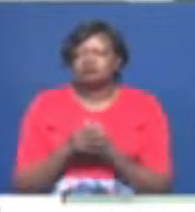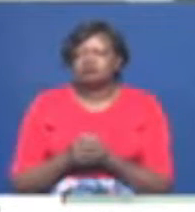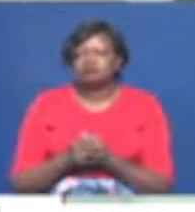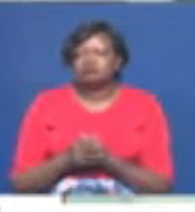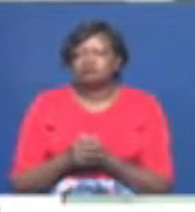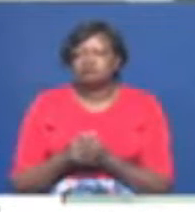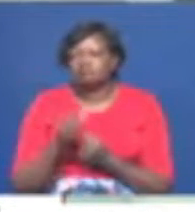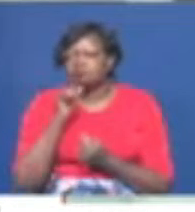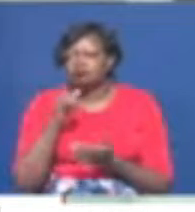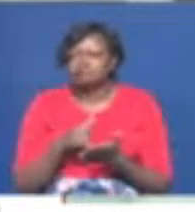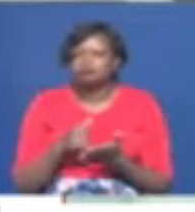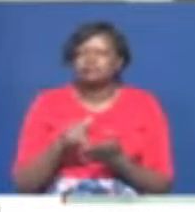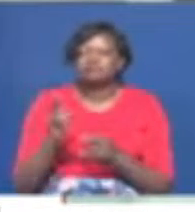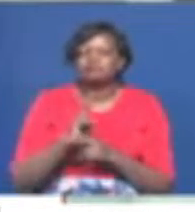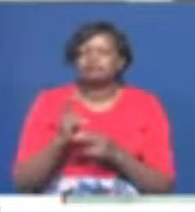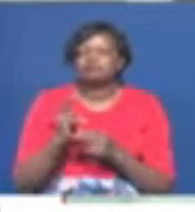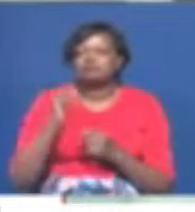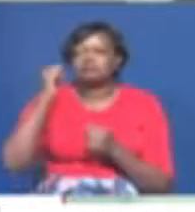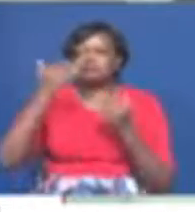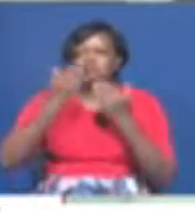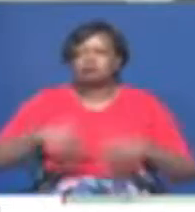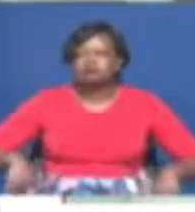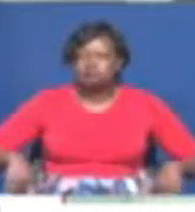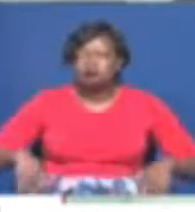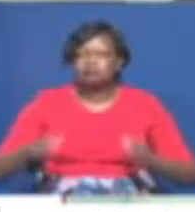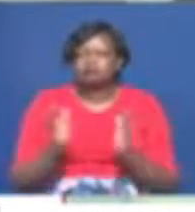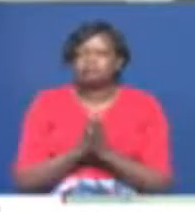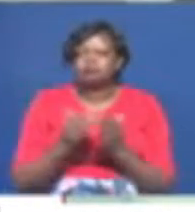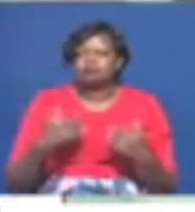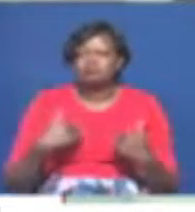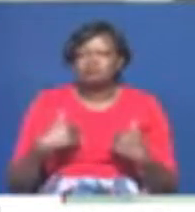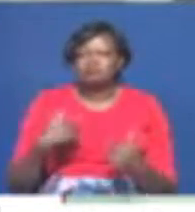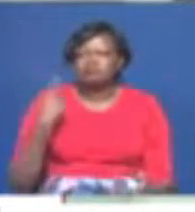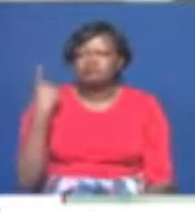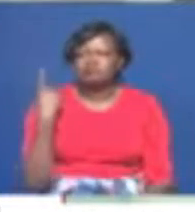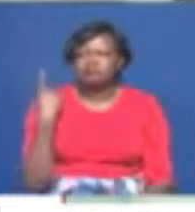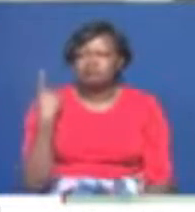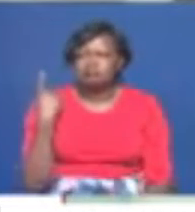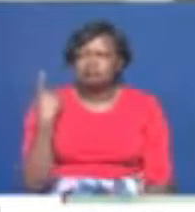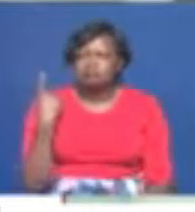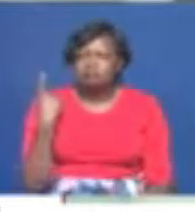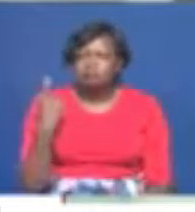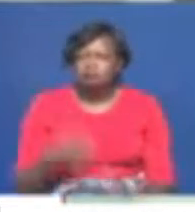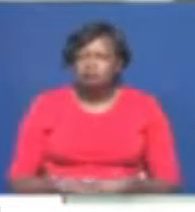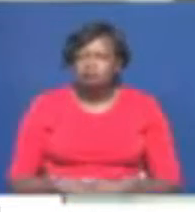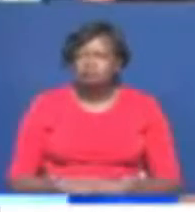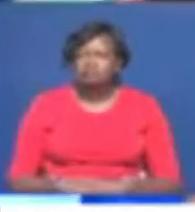observing political neutrality. Safina Cheng with samples of these events and others that made headlines.